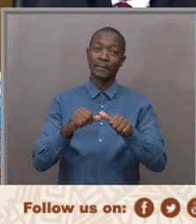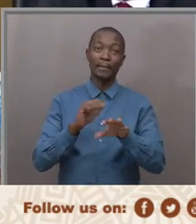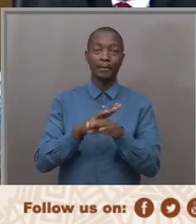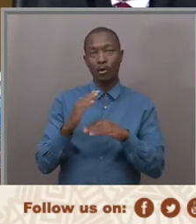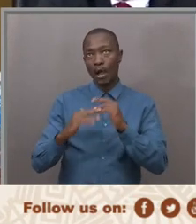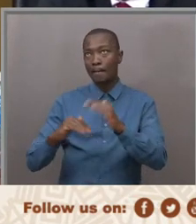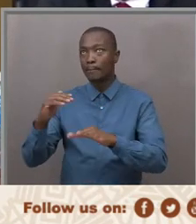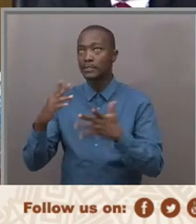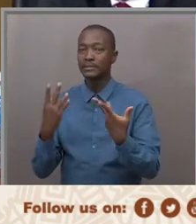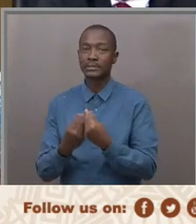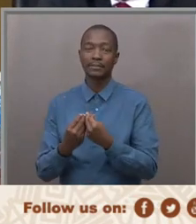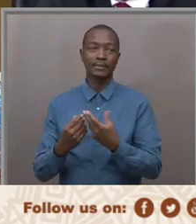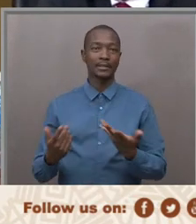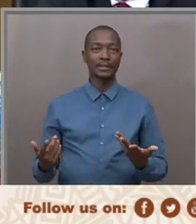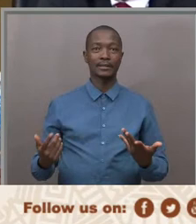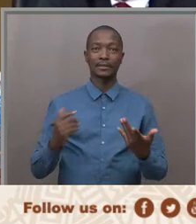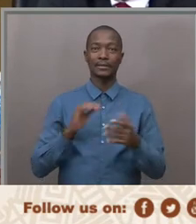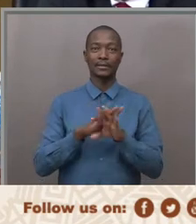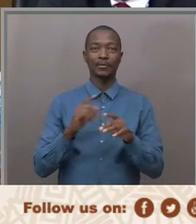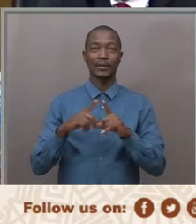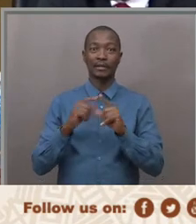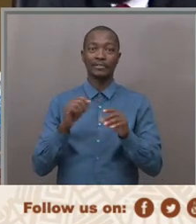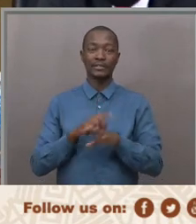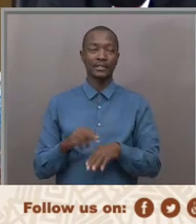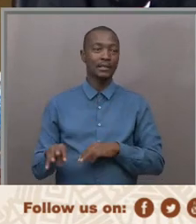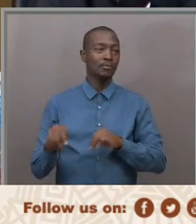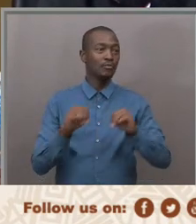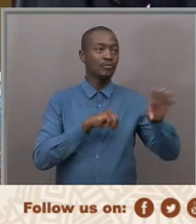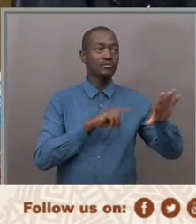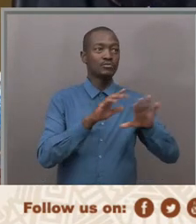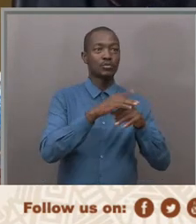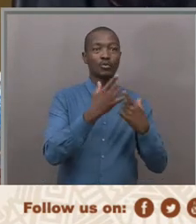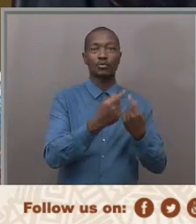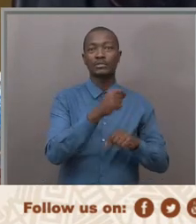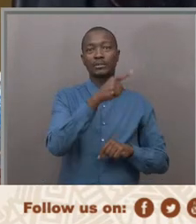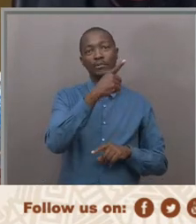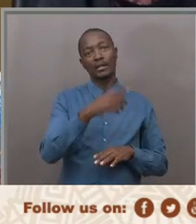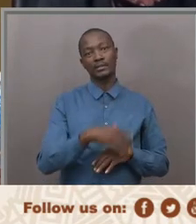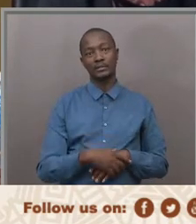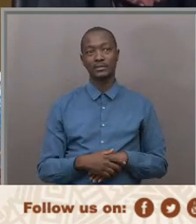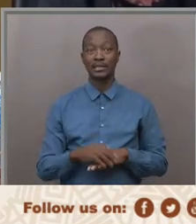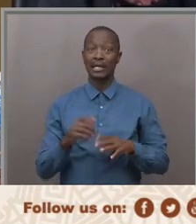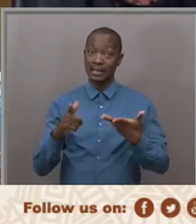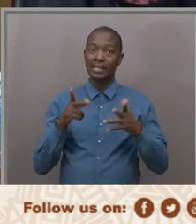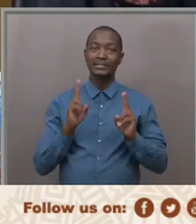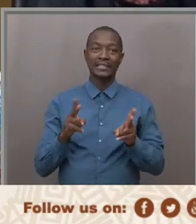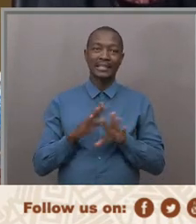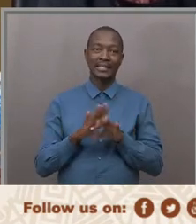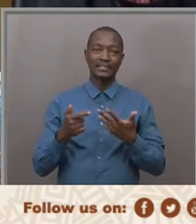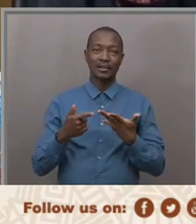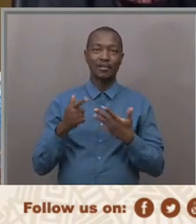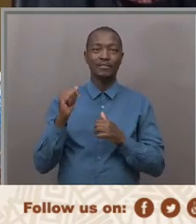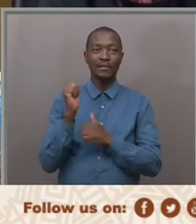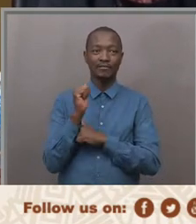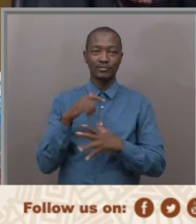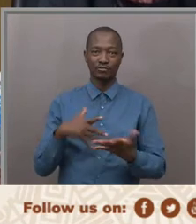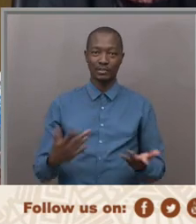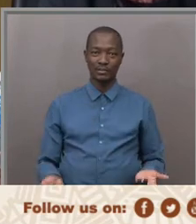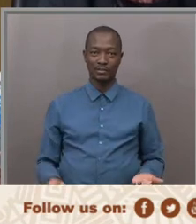build something. When they are done, they move to go somewhere else. That's the nature of the infrastructure sector.